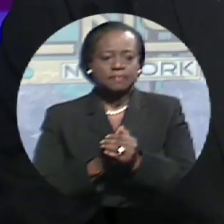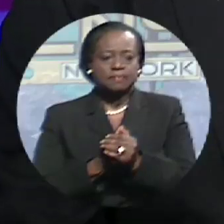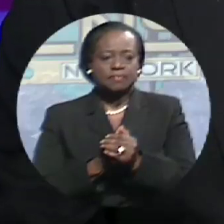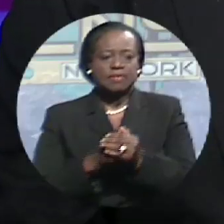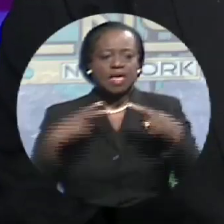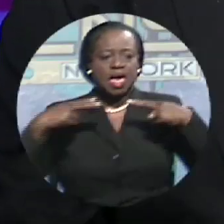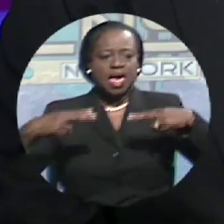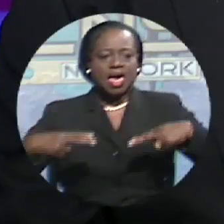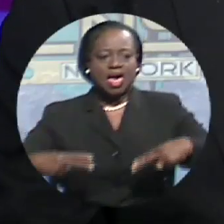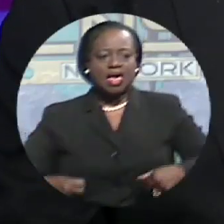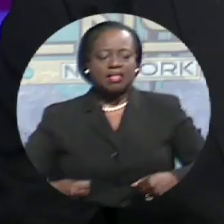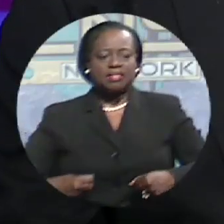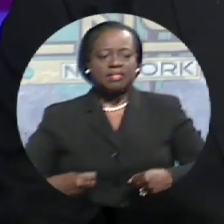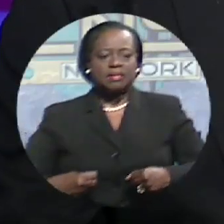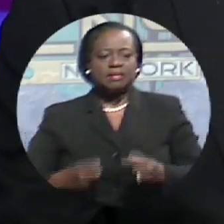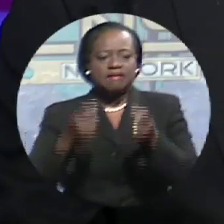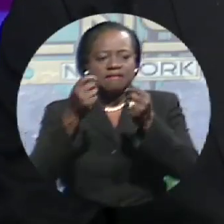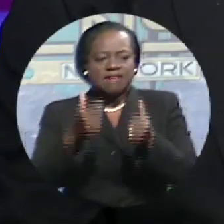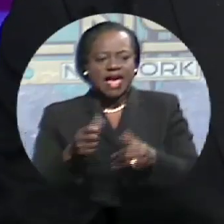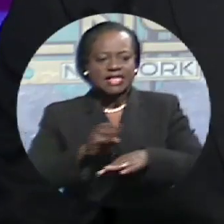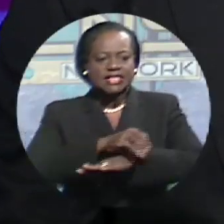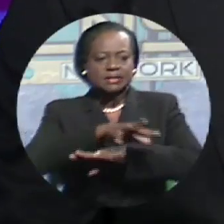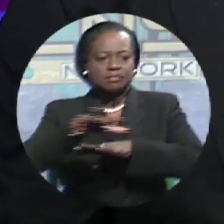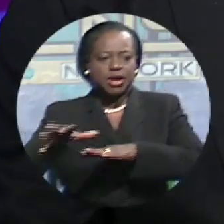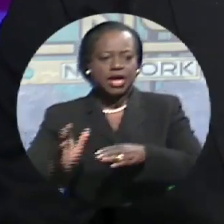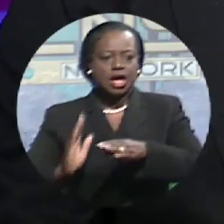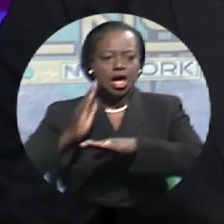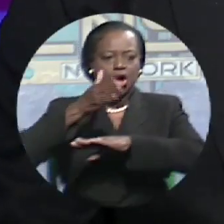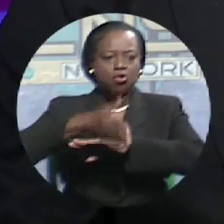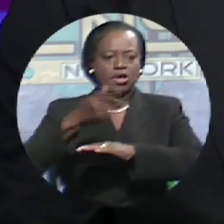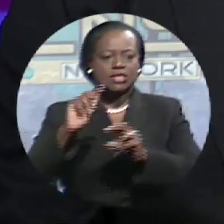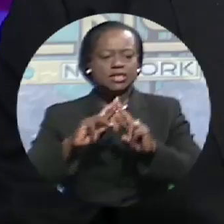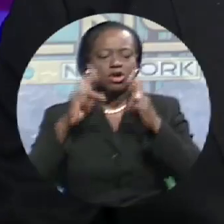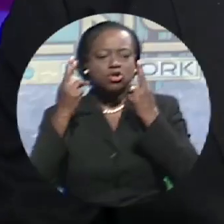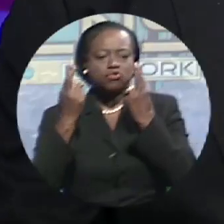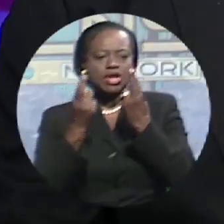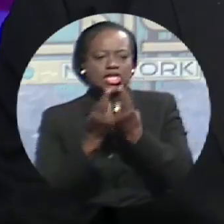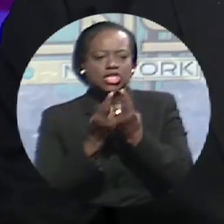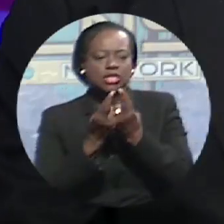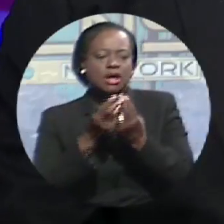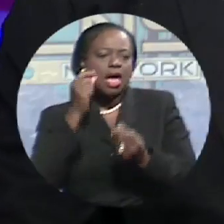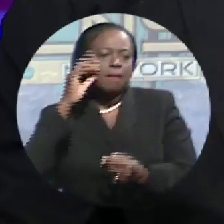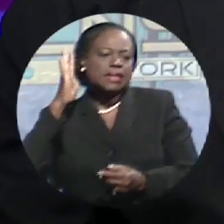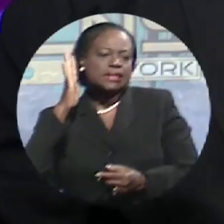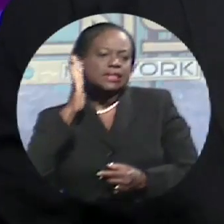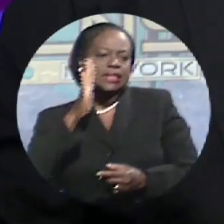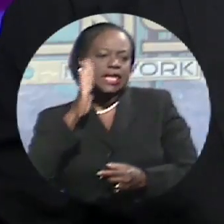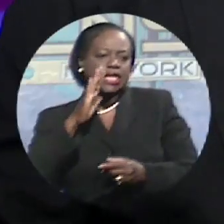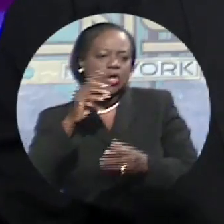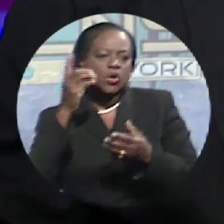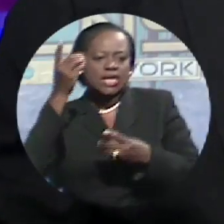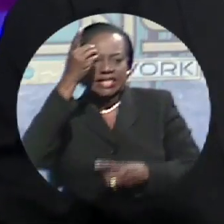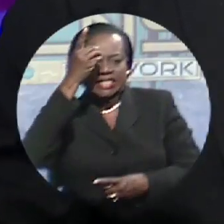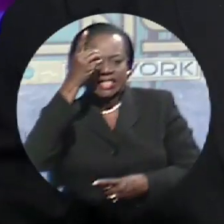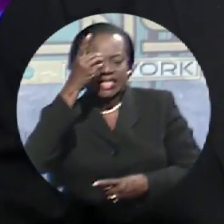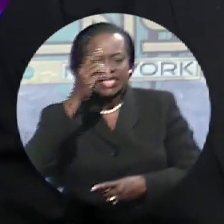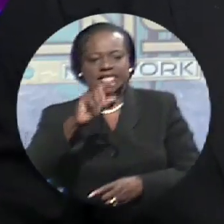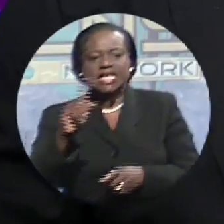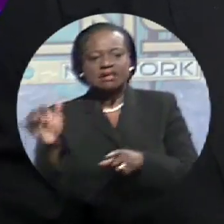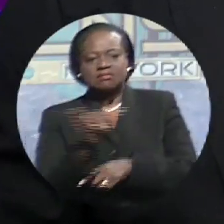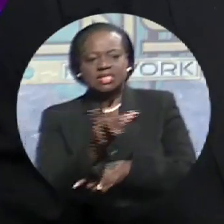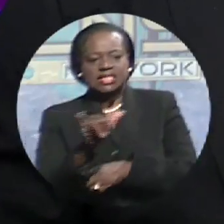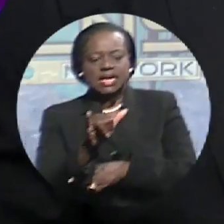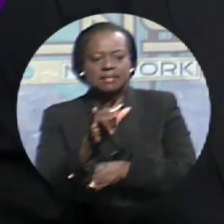From the health sector, it's been rapidly spreading across the region. The mosquito-borne Chickungunya virus shows similar symptoms to the dengue virus,